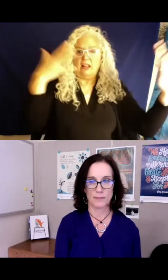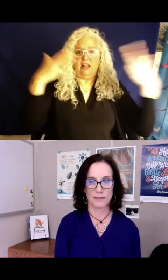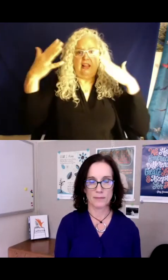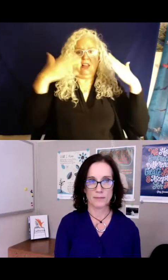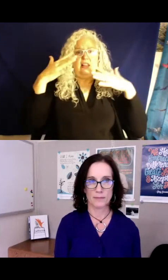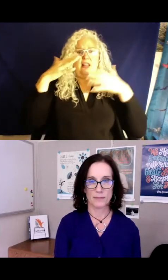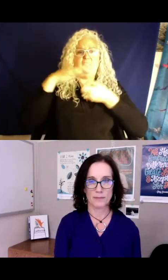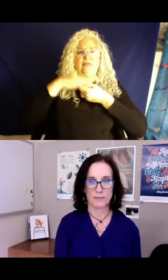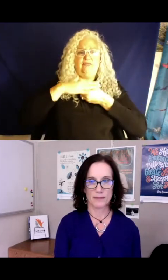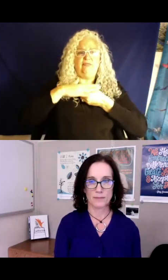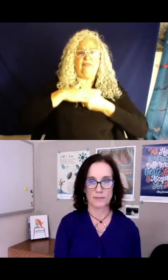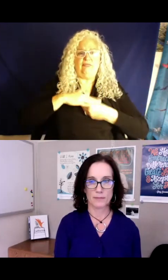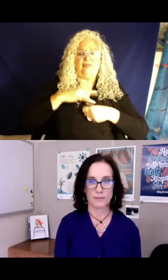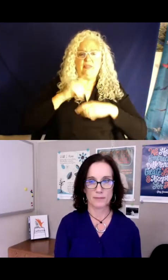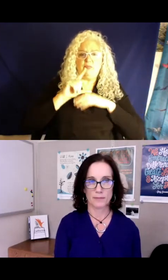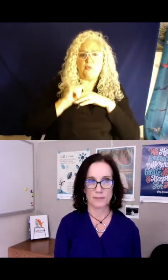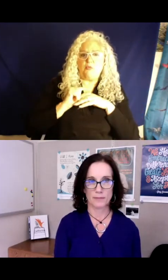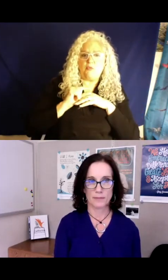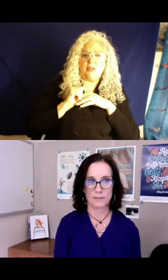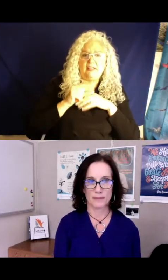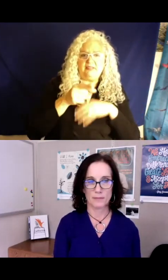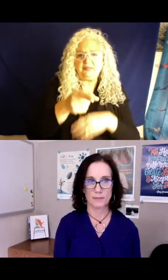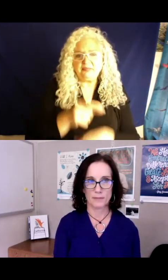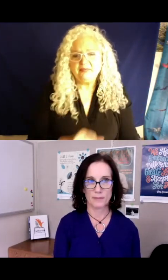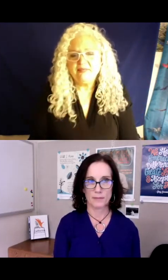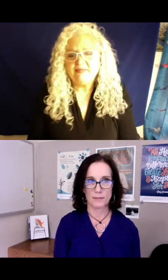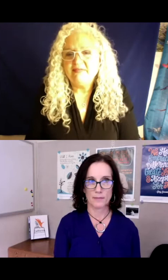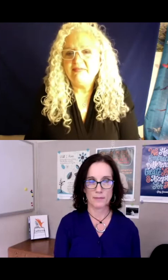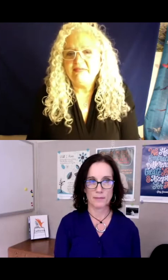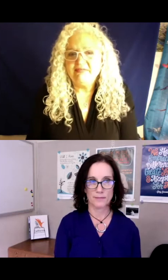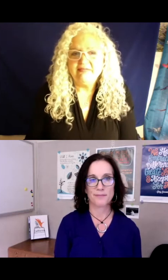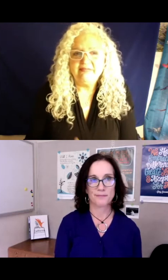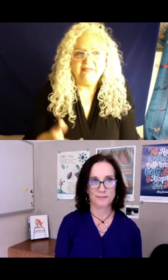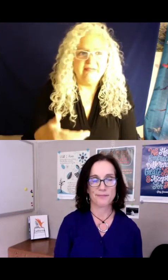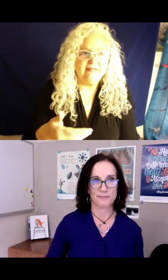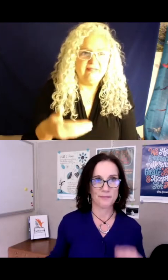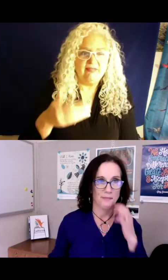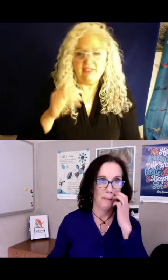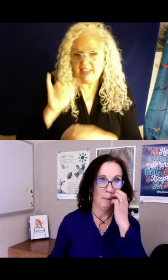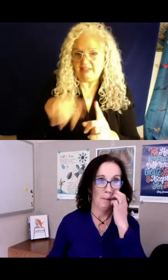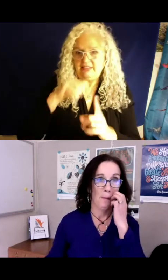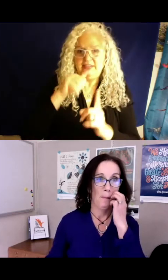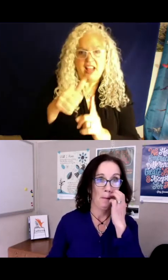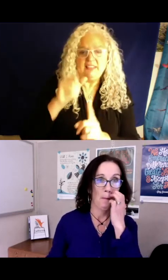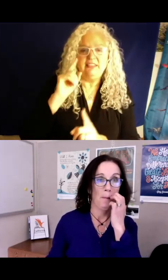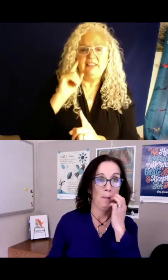that environment, and mainstreaming, and having these pressures come from all sides. It can feel very oppressive.